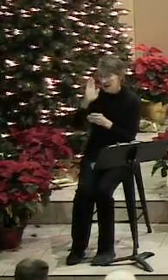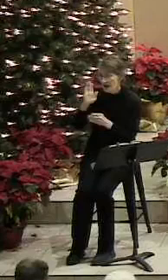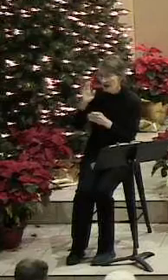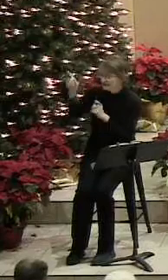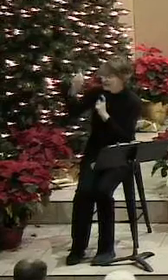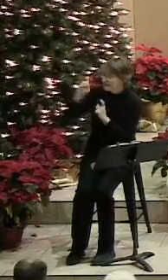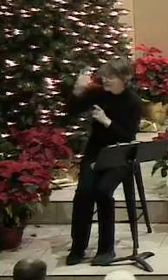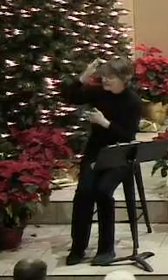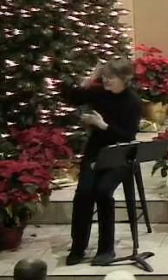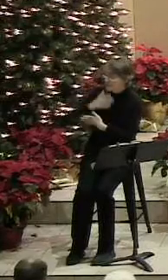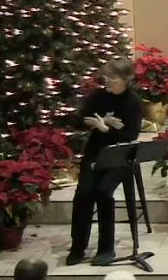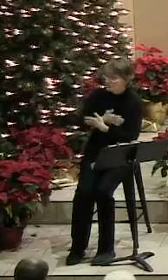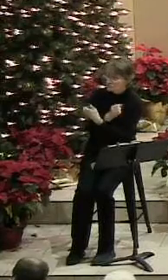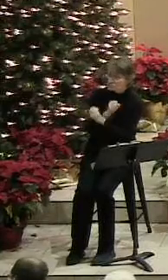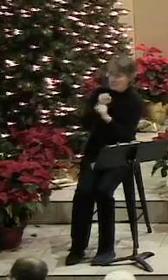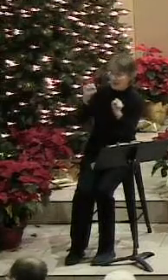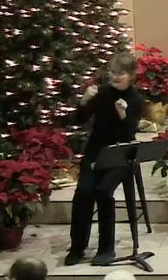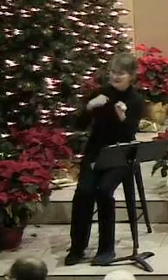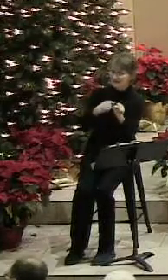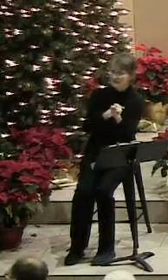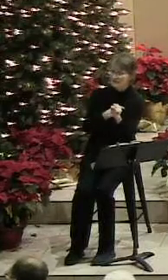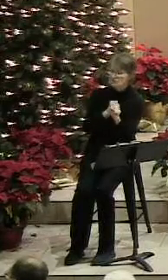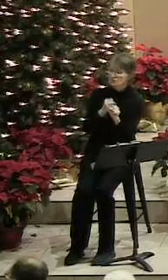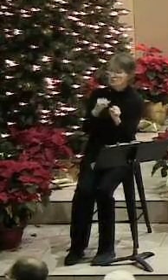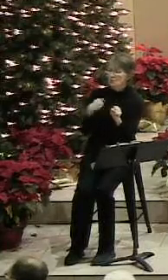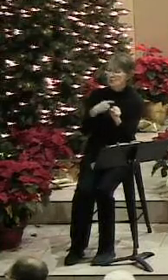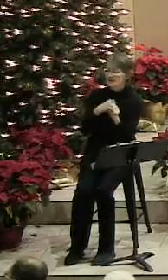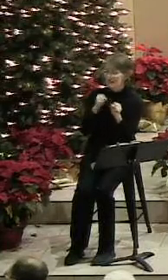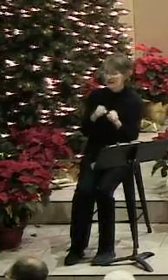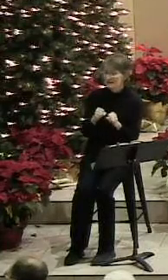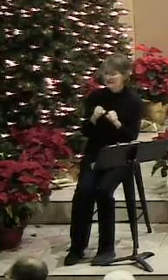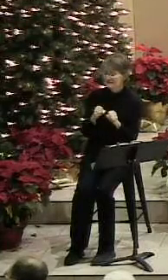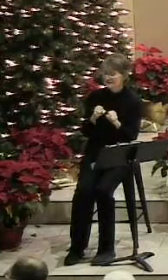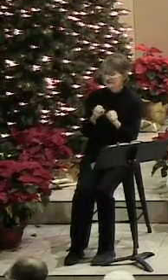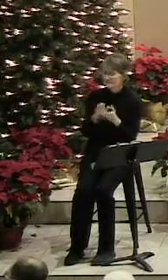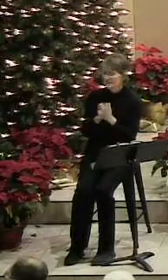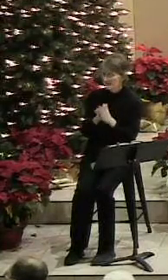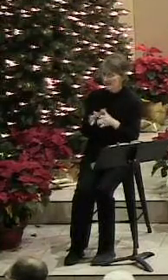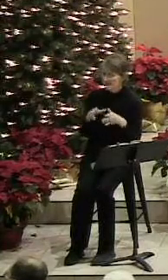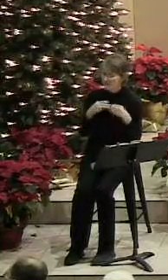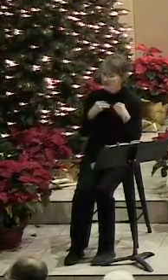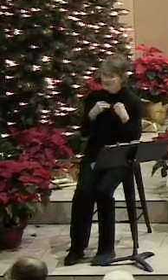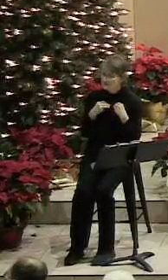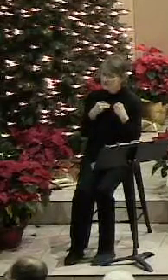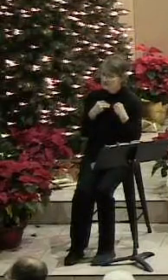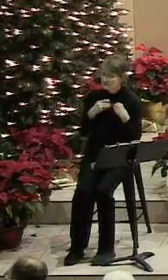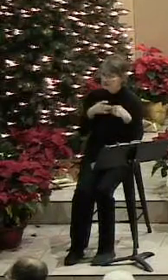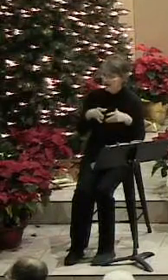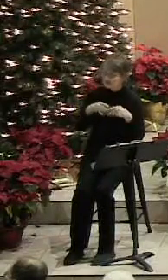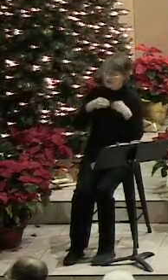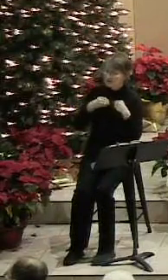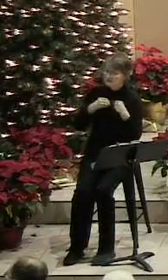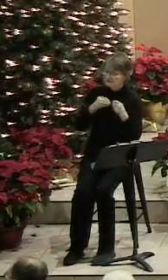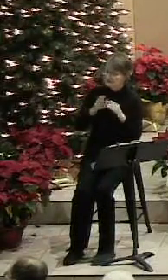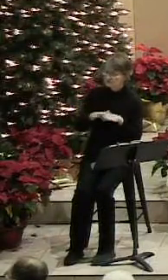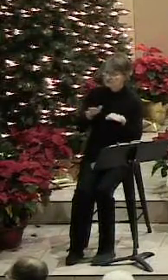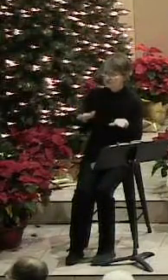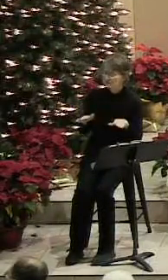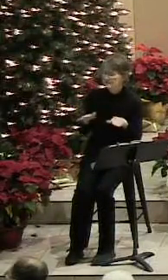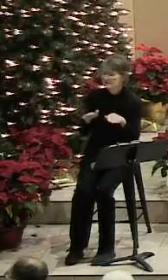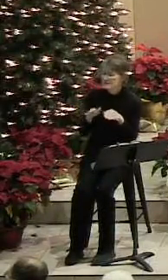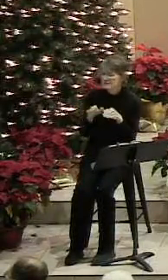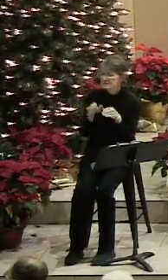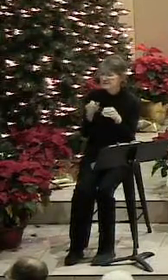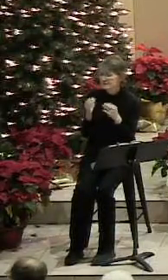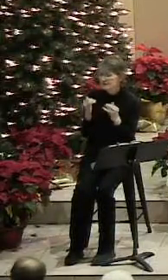son to ransom us so that we might receive adoption and to no longer be a slave, but a son. So we have